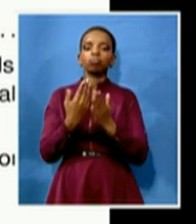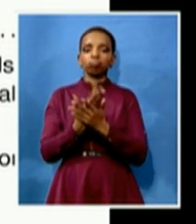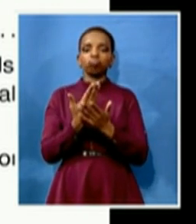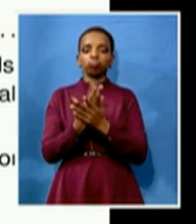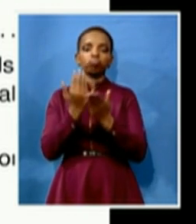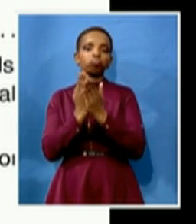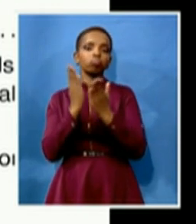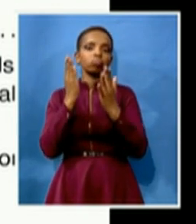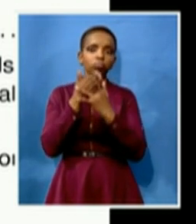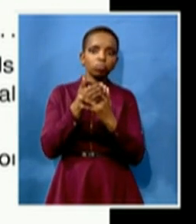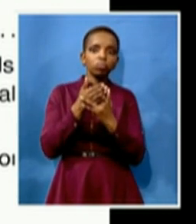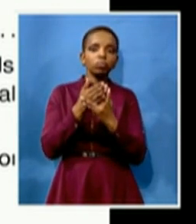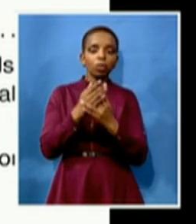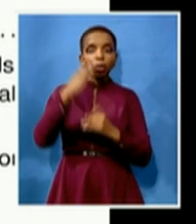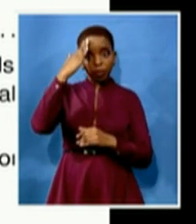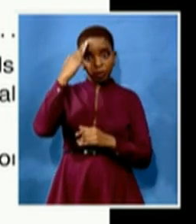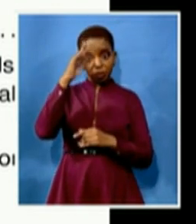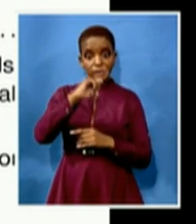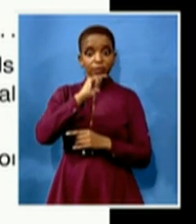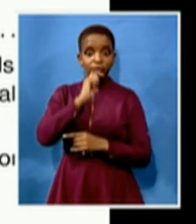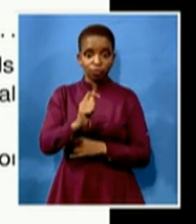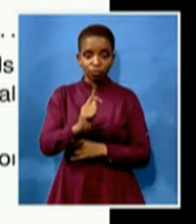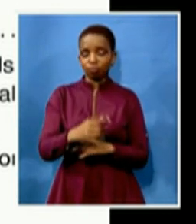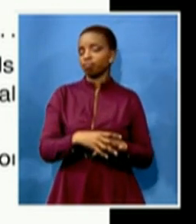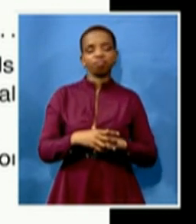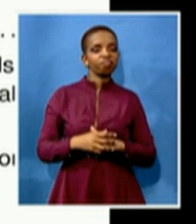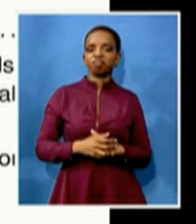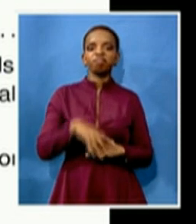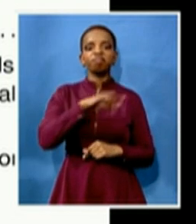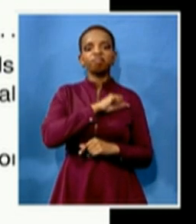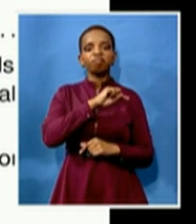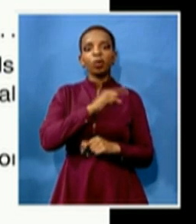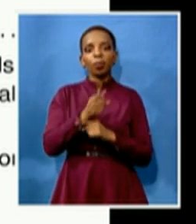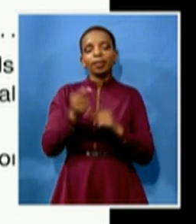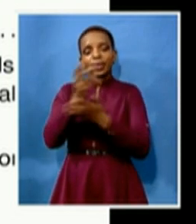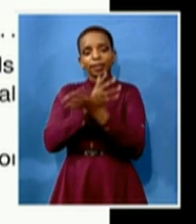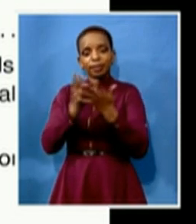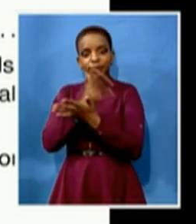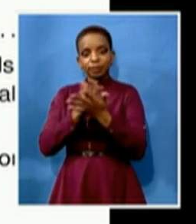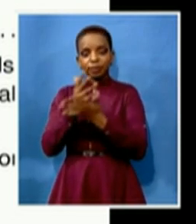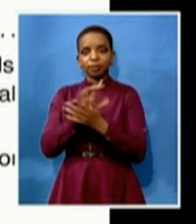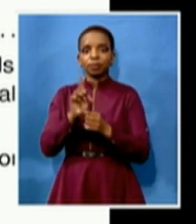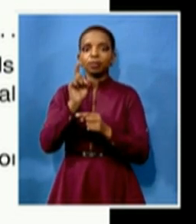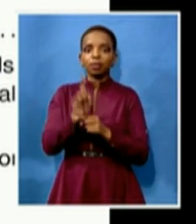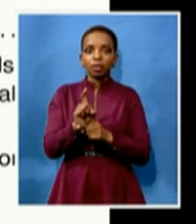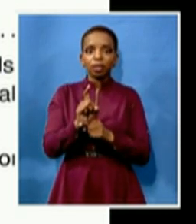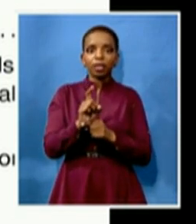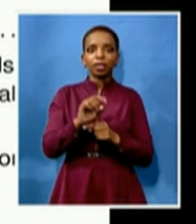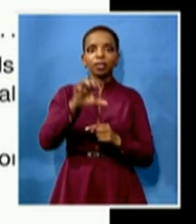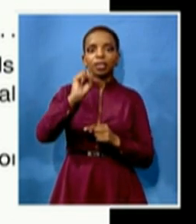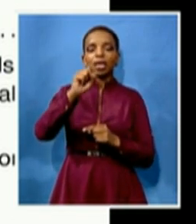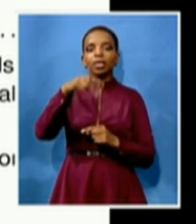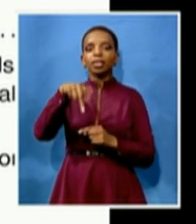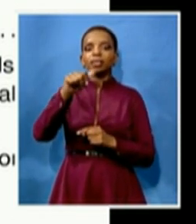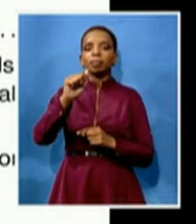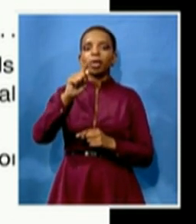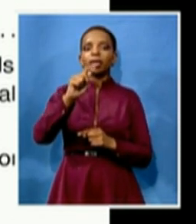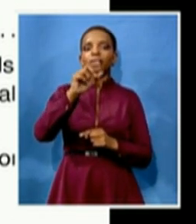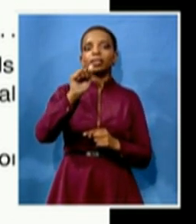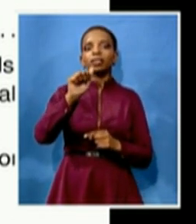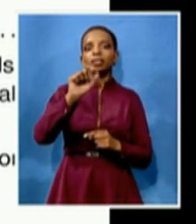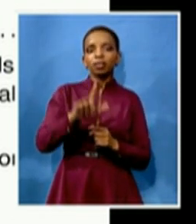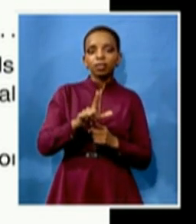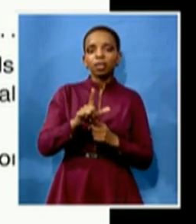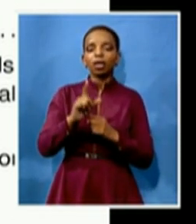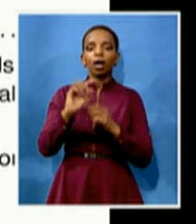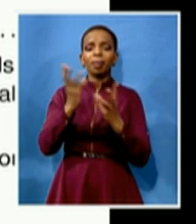because that interaction is spatially constrained. People in the Western Cape don't interact freely with people